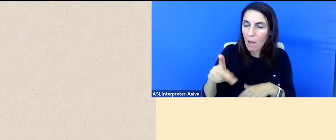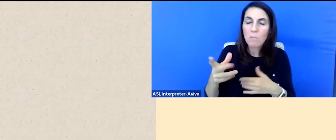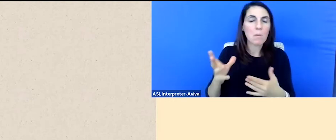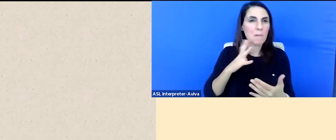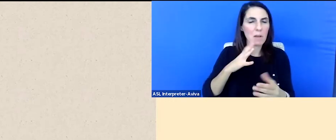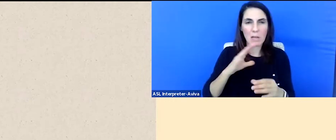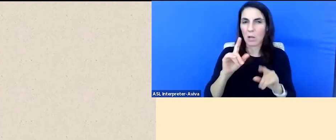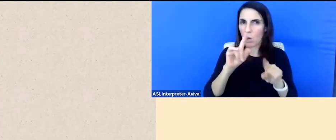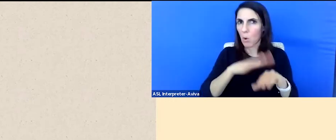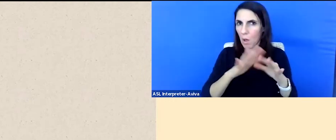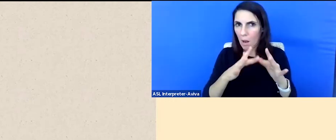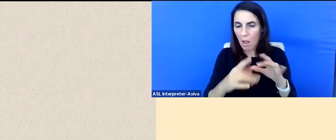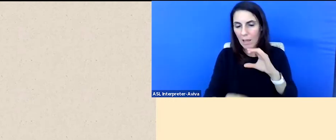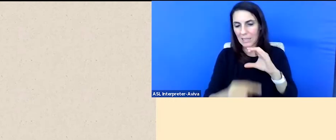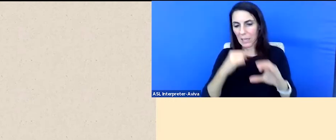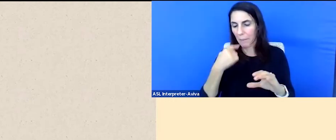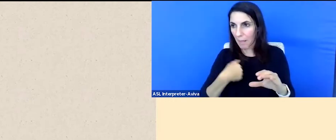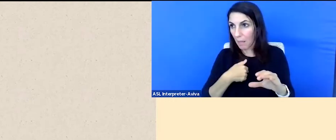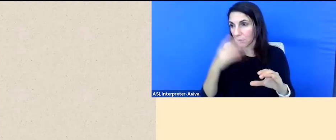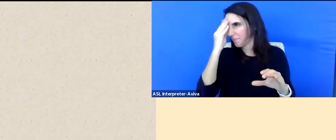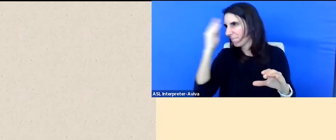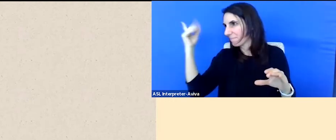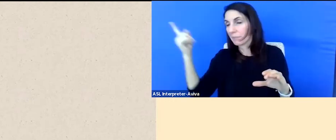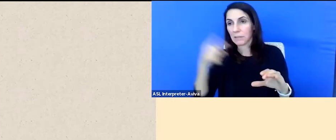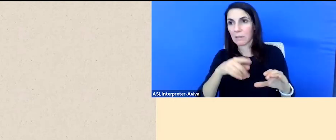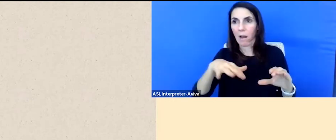we'll report that missed service to the department.